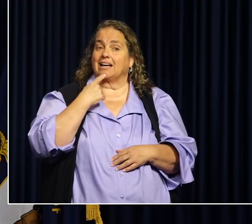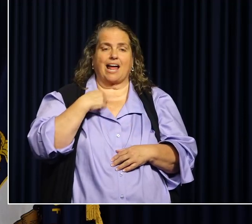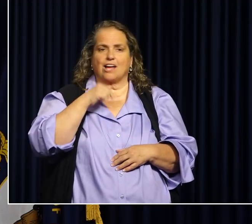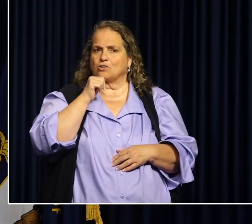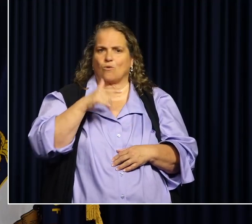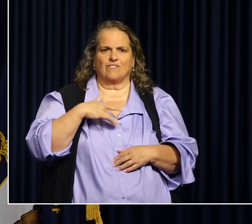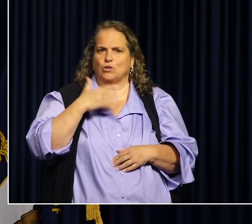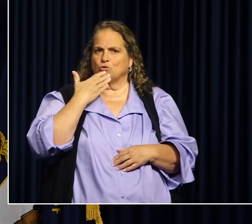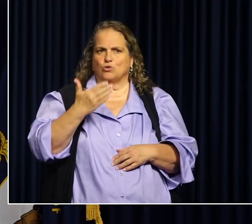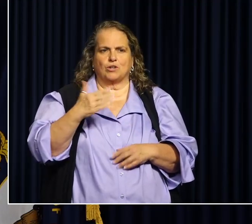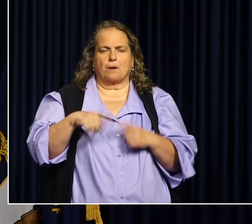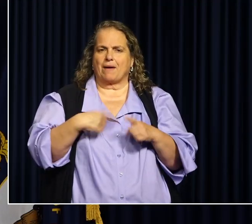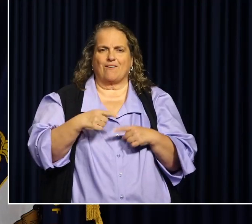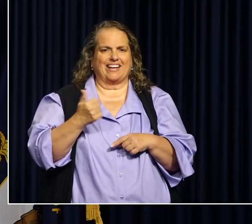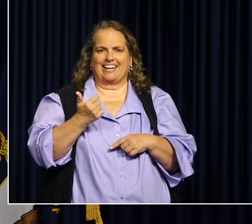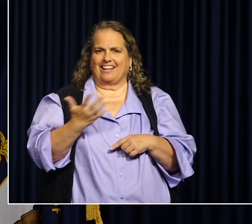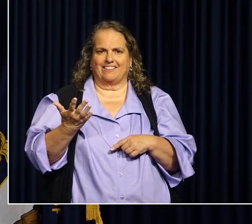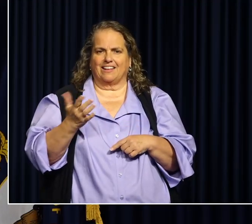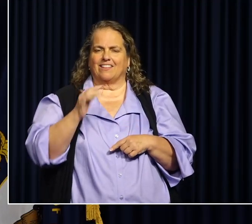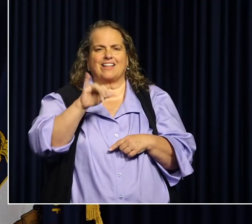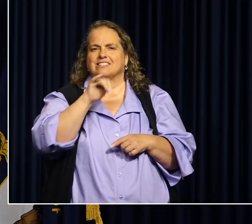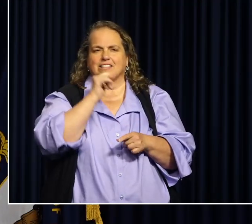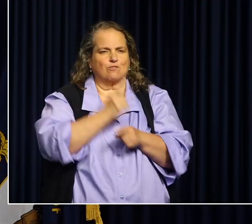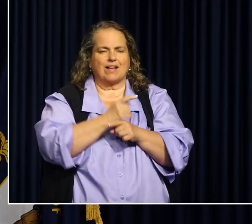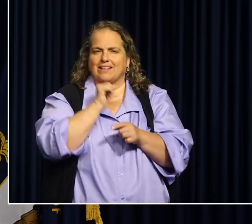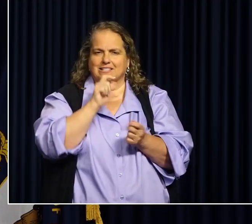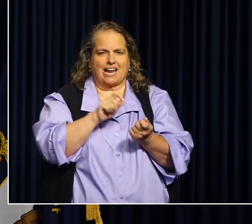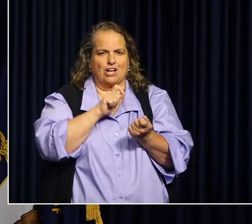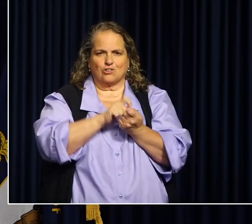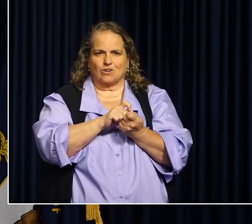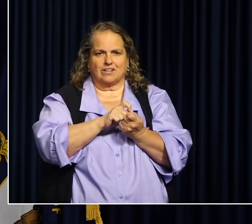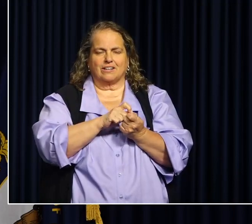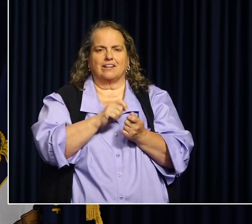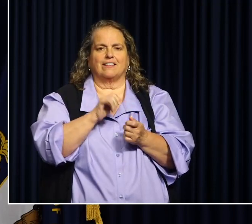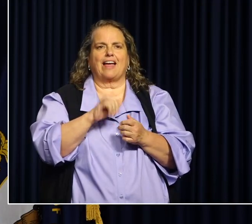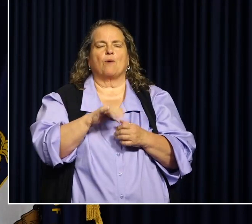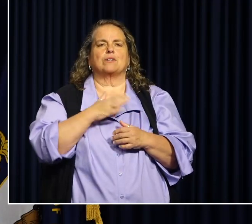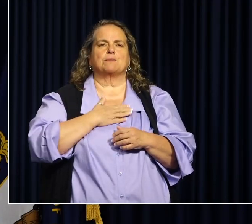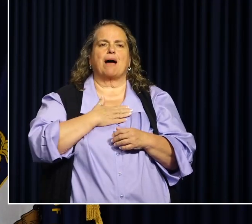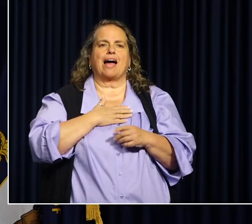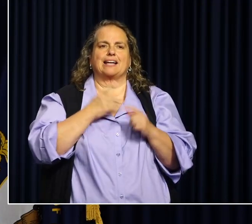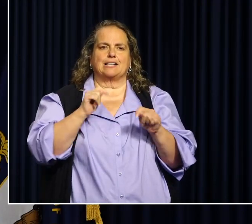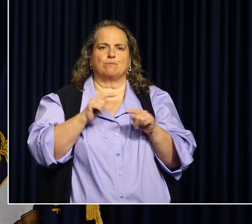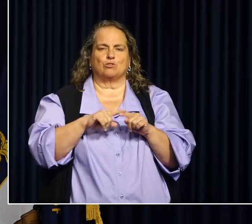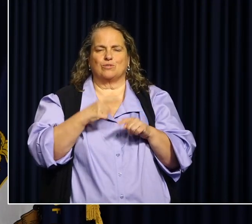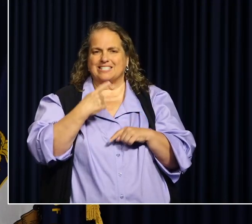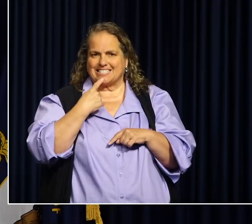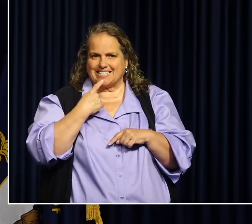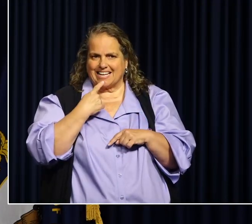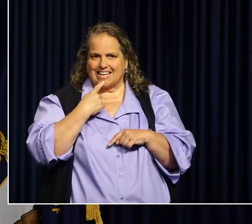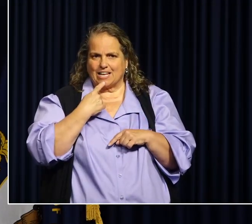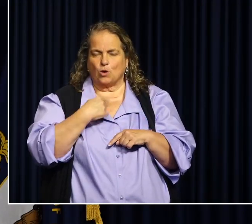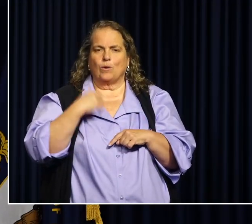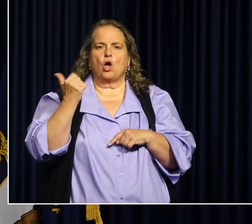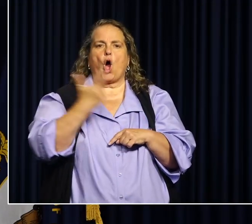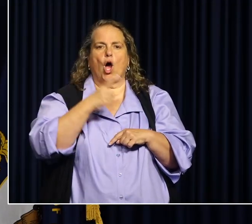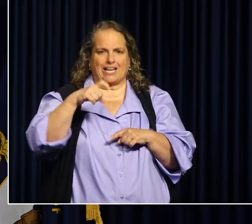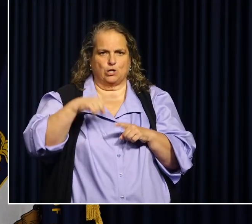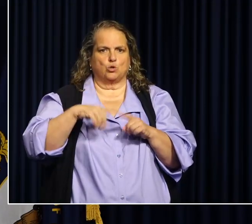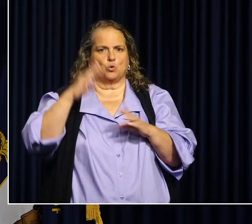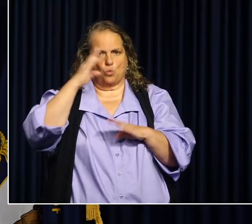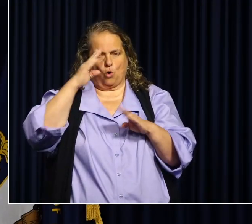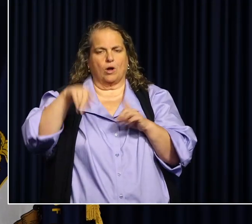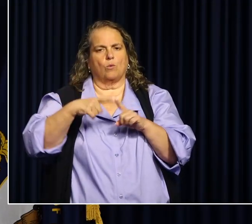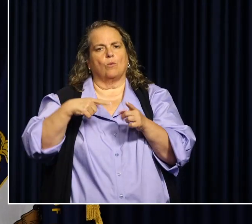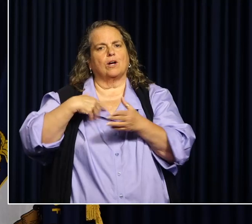anything. That's not right. That's not accurate. That was my attempt to convey that we all need to worry when we go